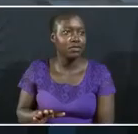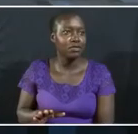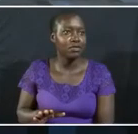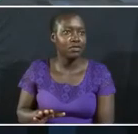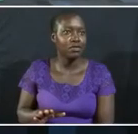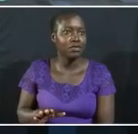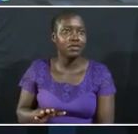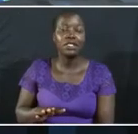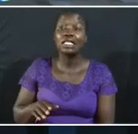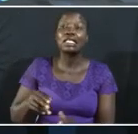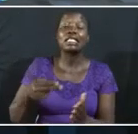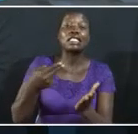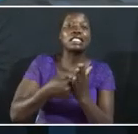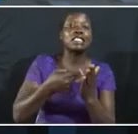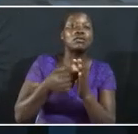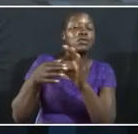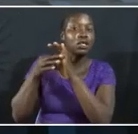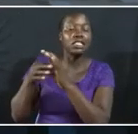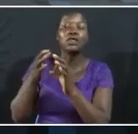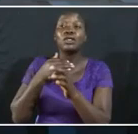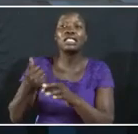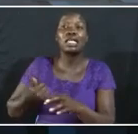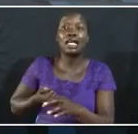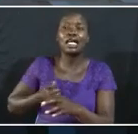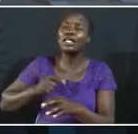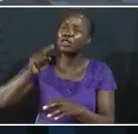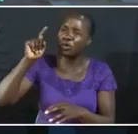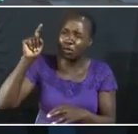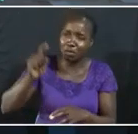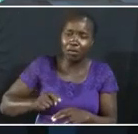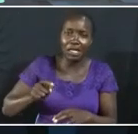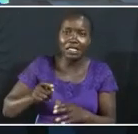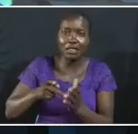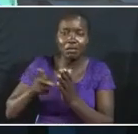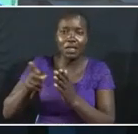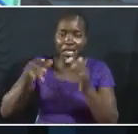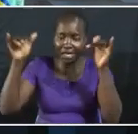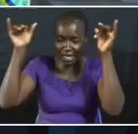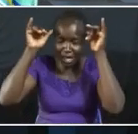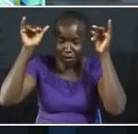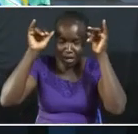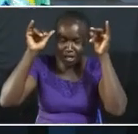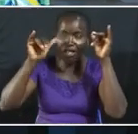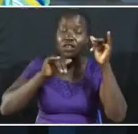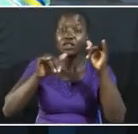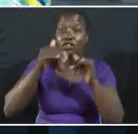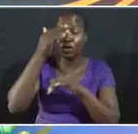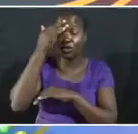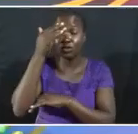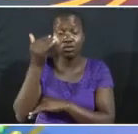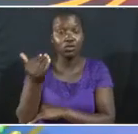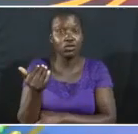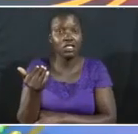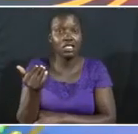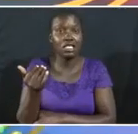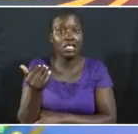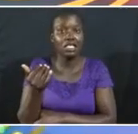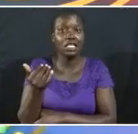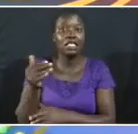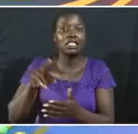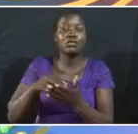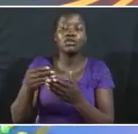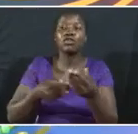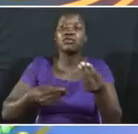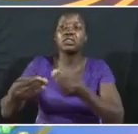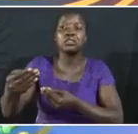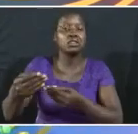In Hebrew culture, you wanted a girl, you must pay dowry, not because it's a means of